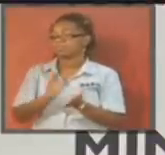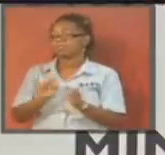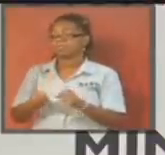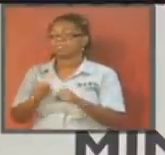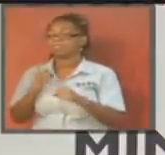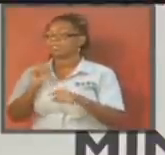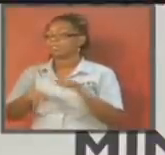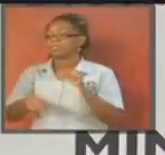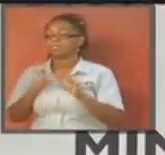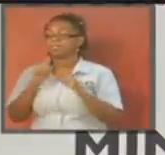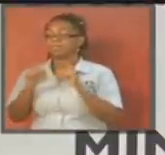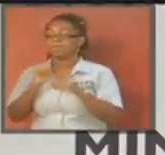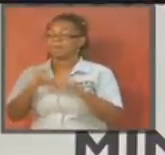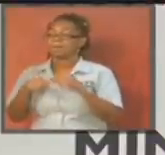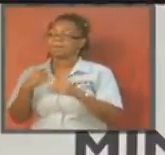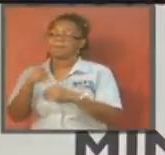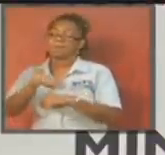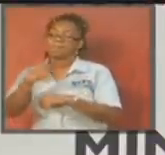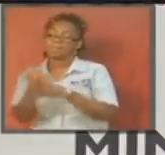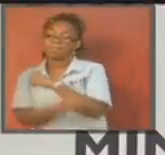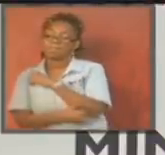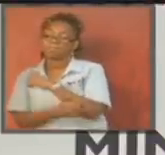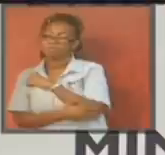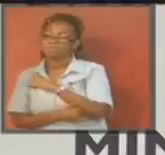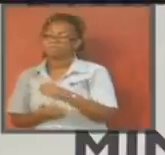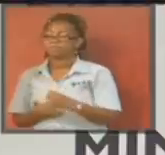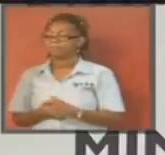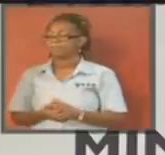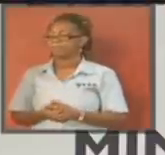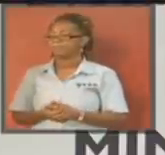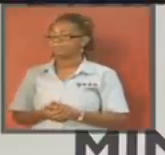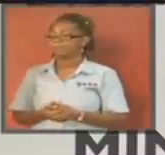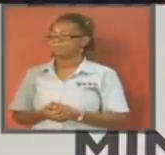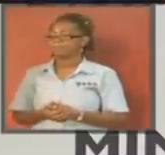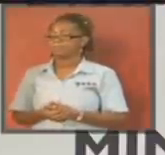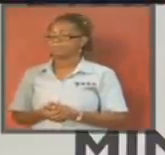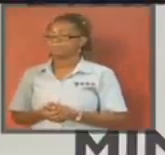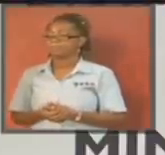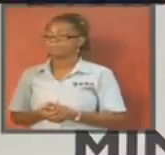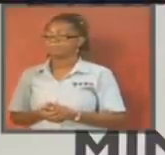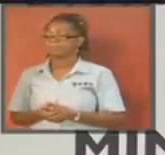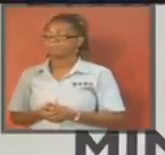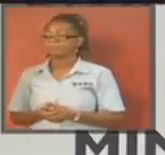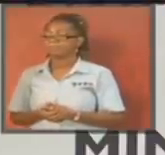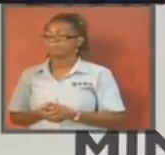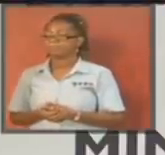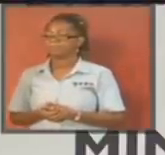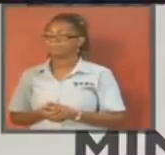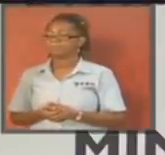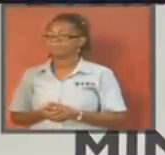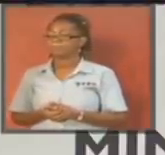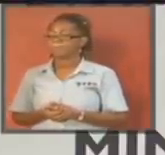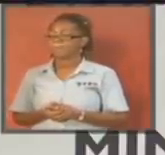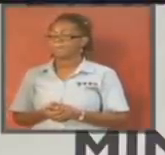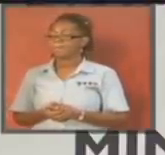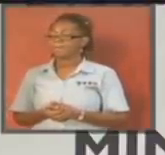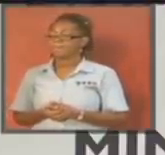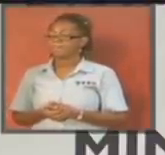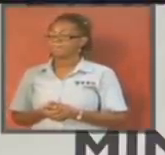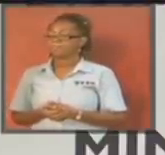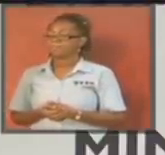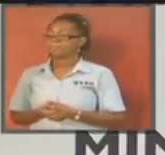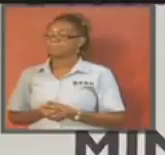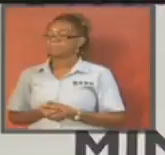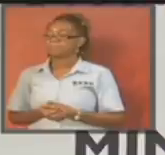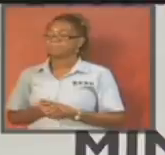restriction as it relates to incoming. But again, it really is some, there needs to be